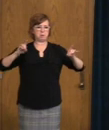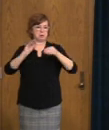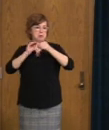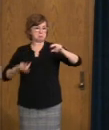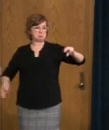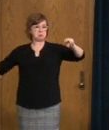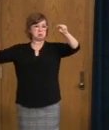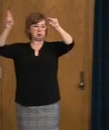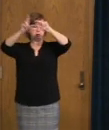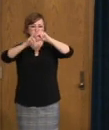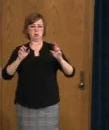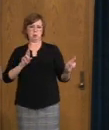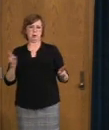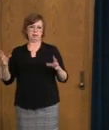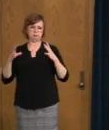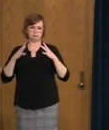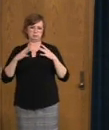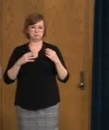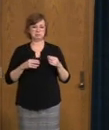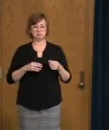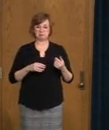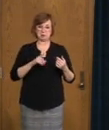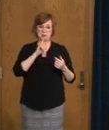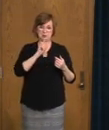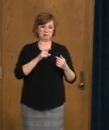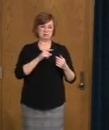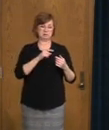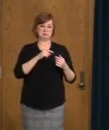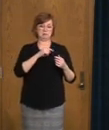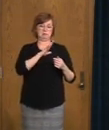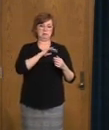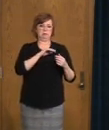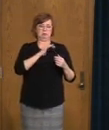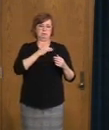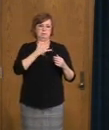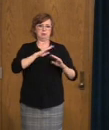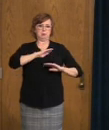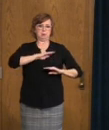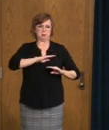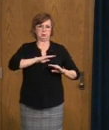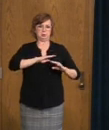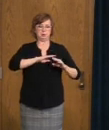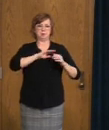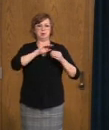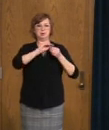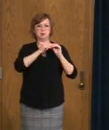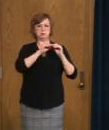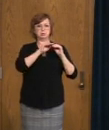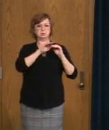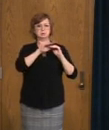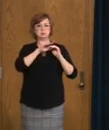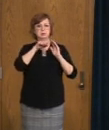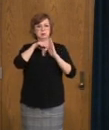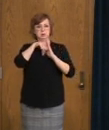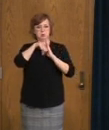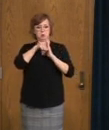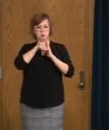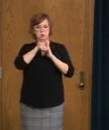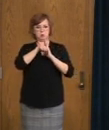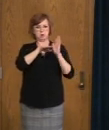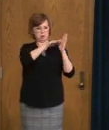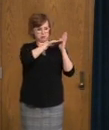Dr. Shahab has said, it is a positive thing seeing the daily case numbers level off, but we are seeing numbers still